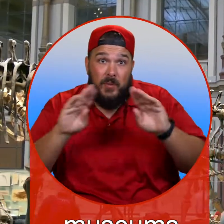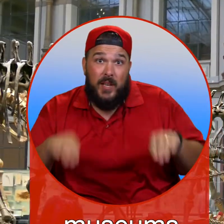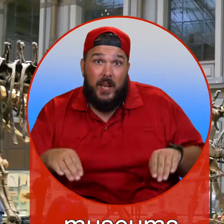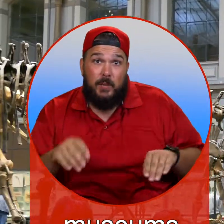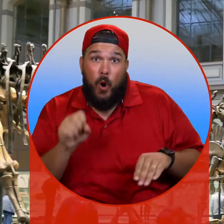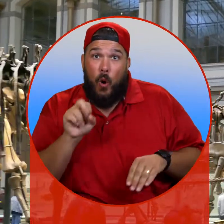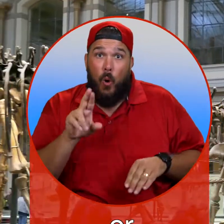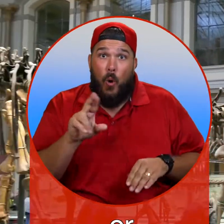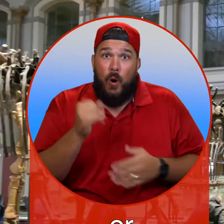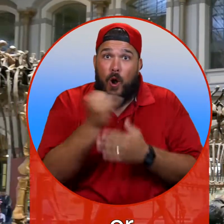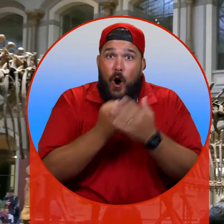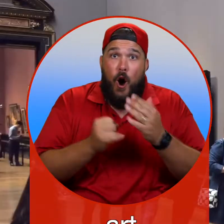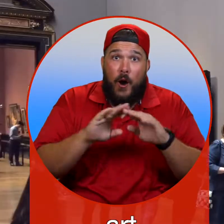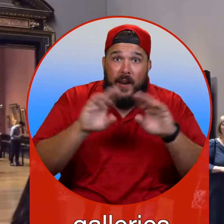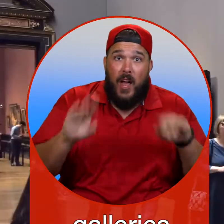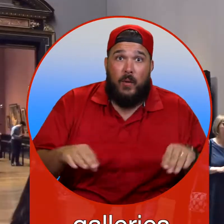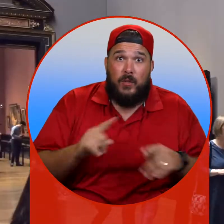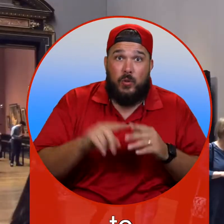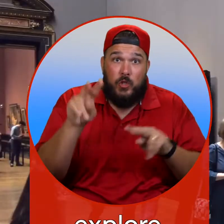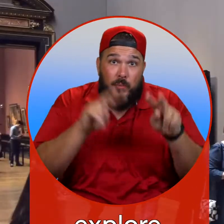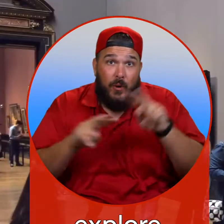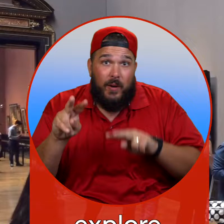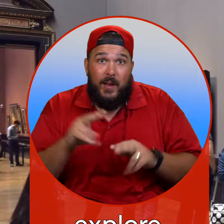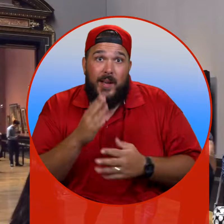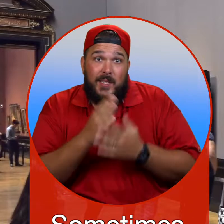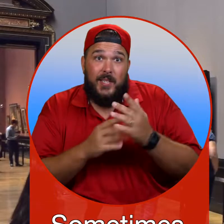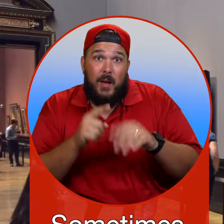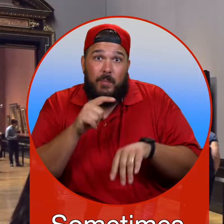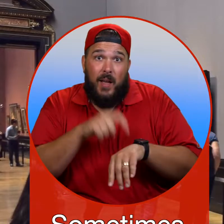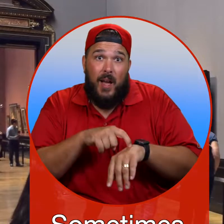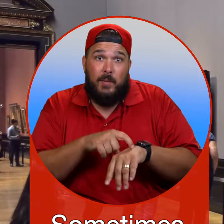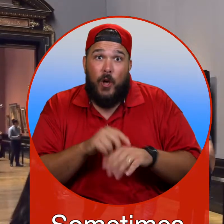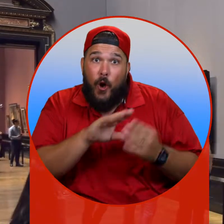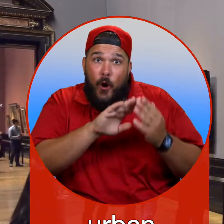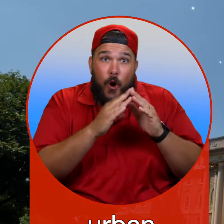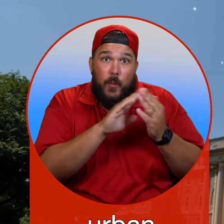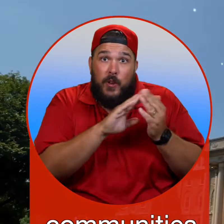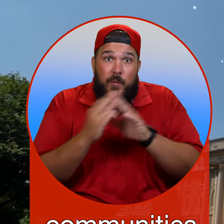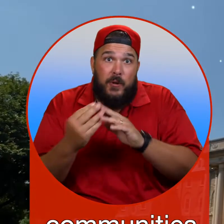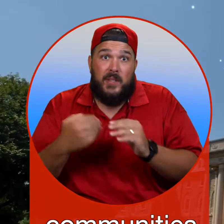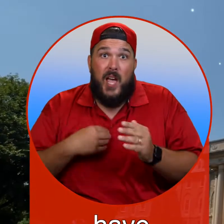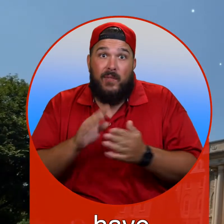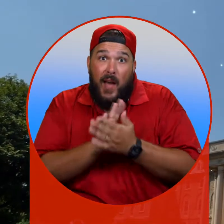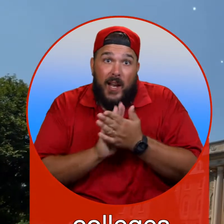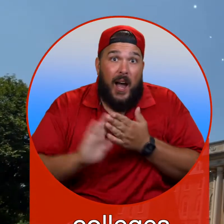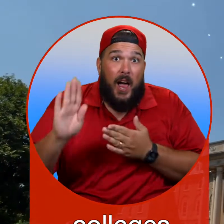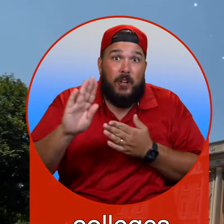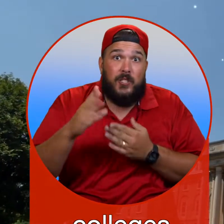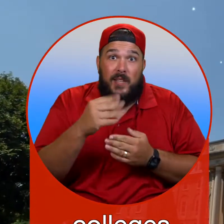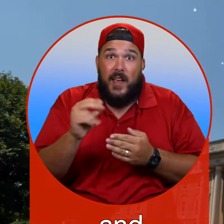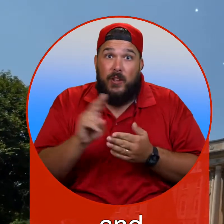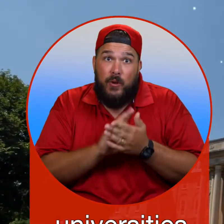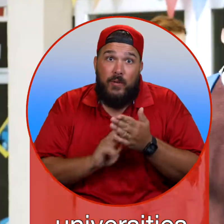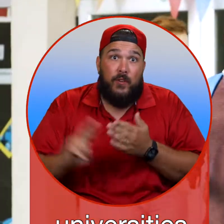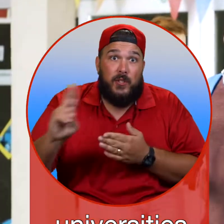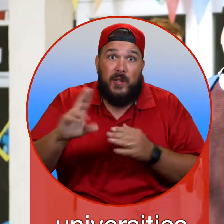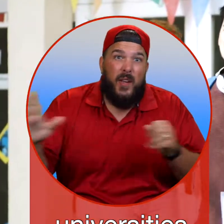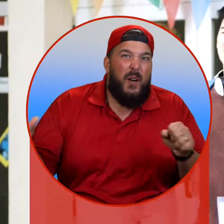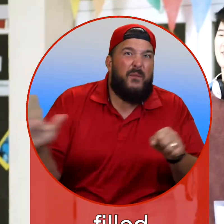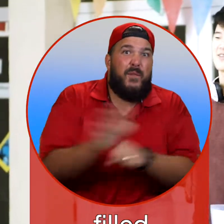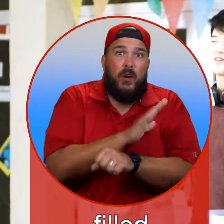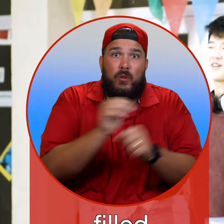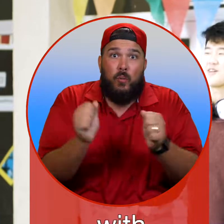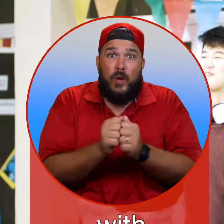have museums or art galleries to explore. Sometimes urban communities have colleges and